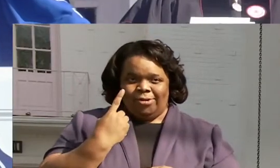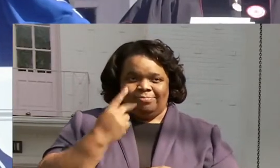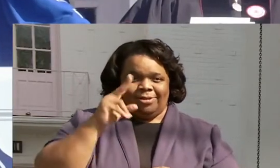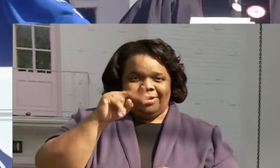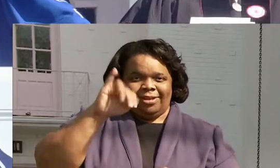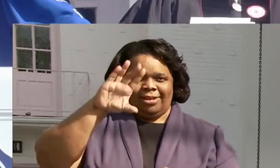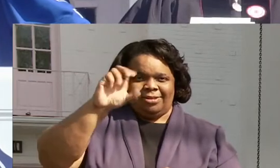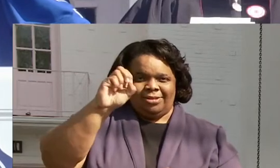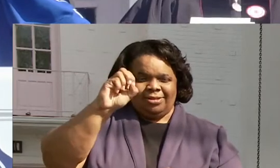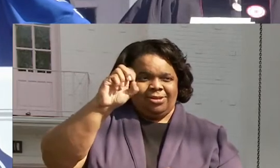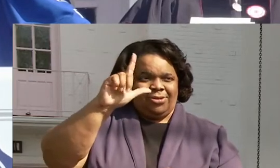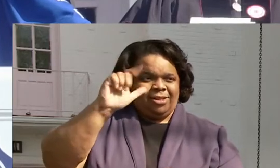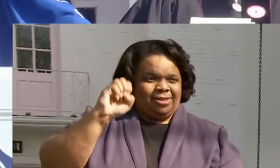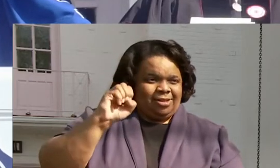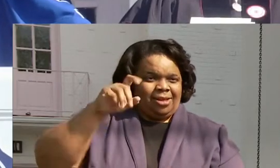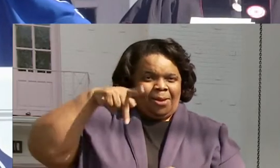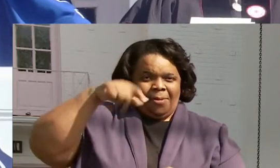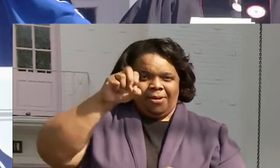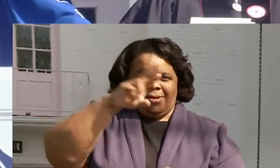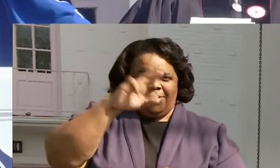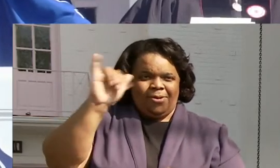stand?